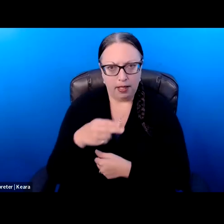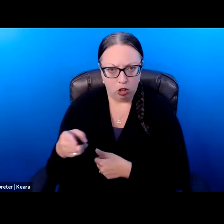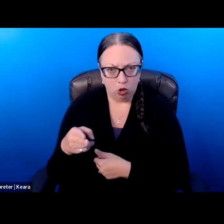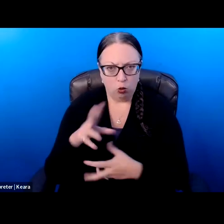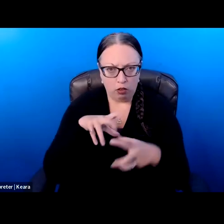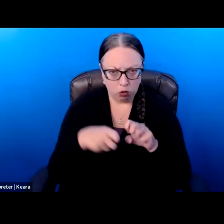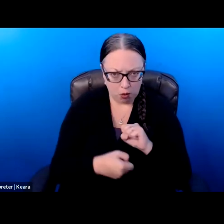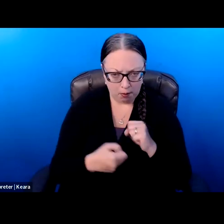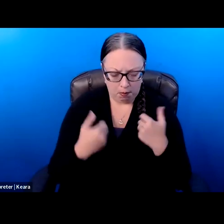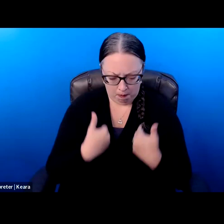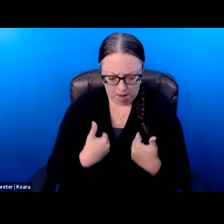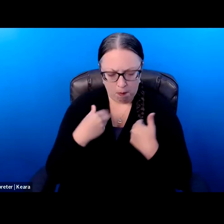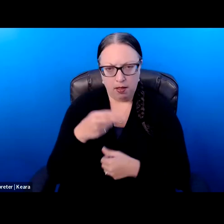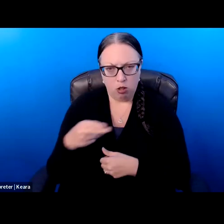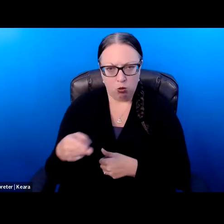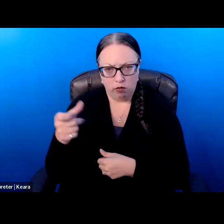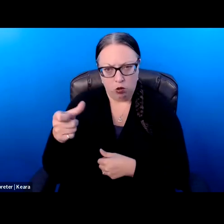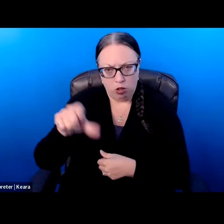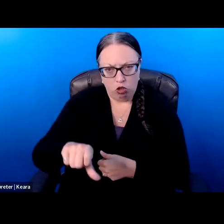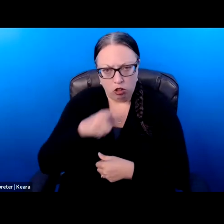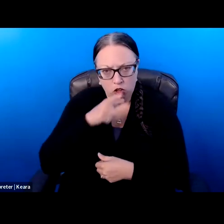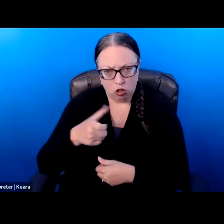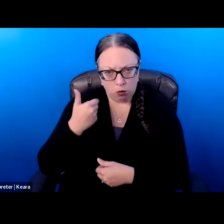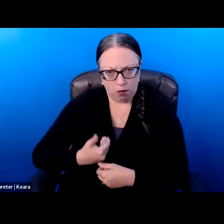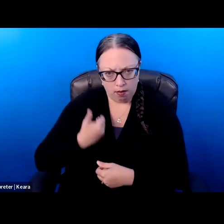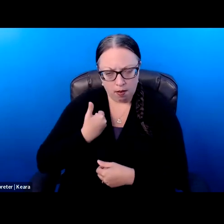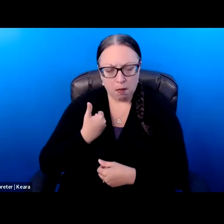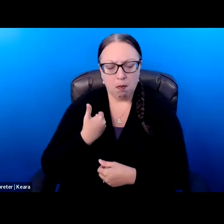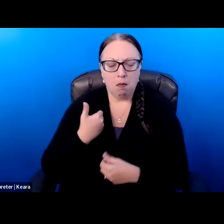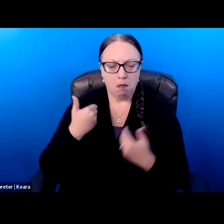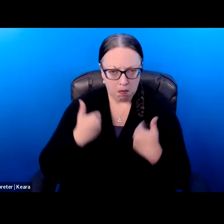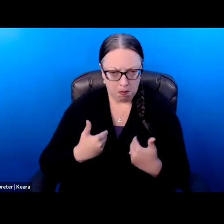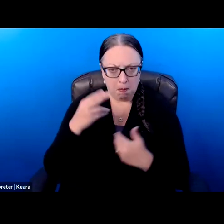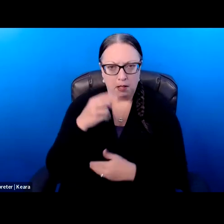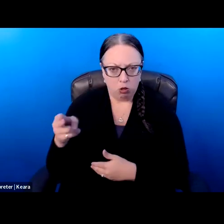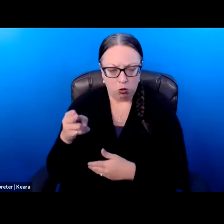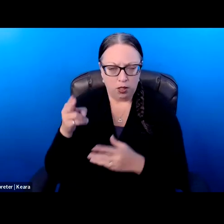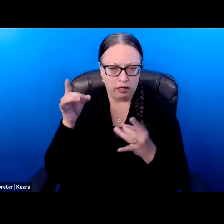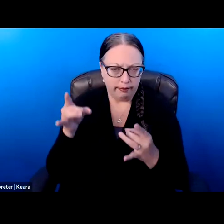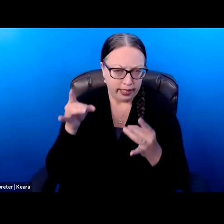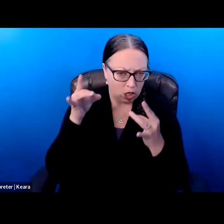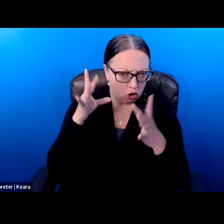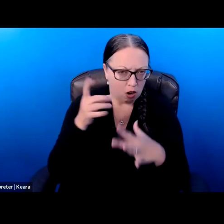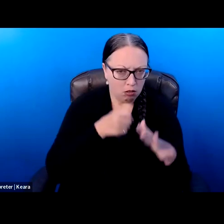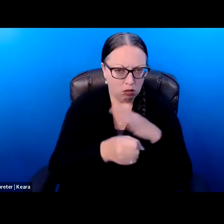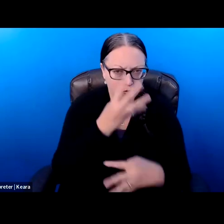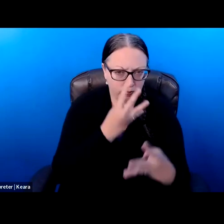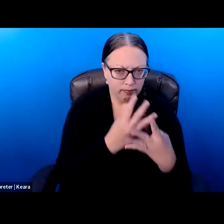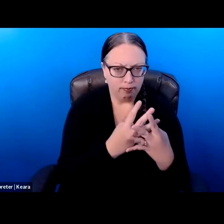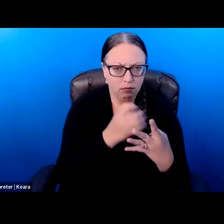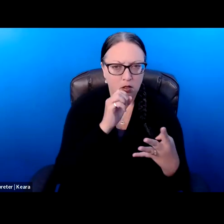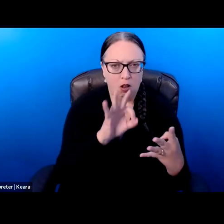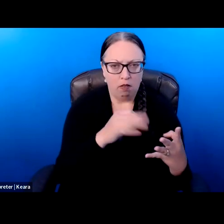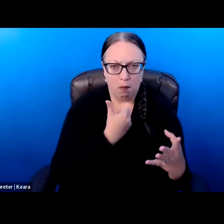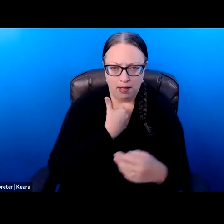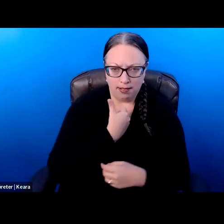I am the history of the rejection of who I am. I am the history of terrorized incarceration of myself. I